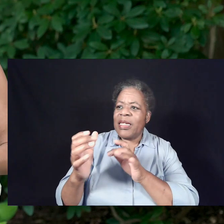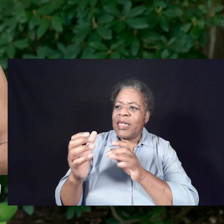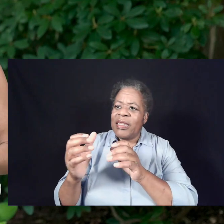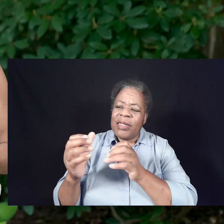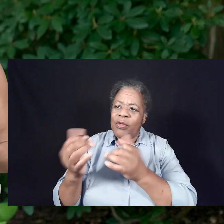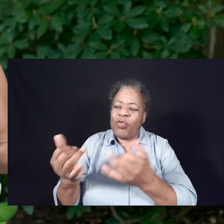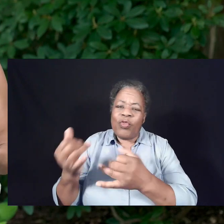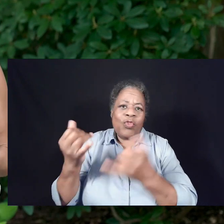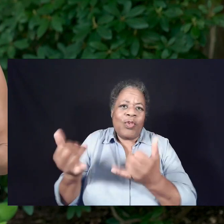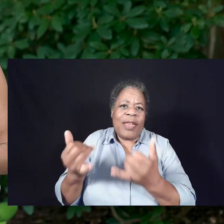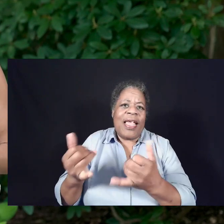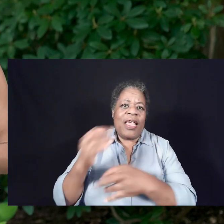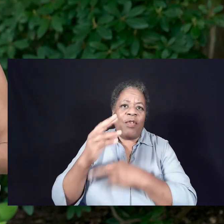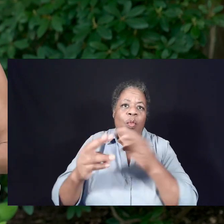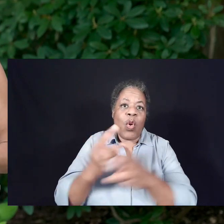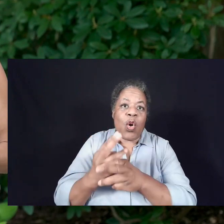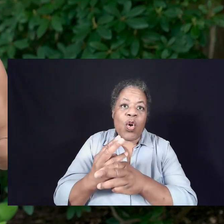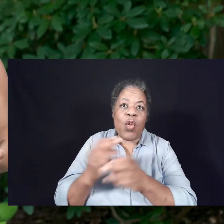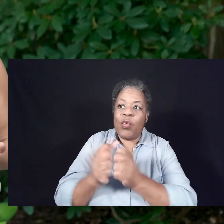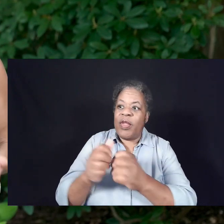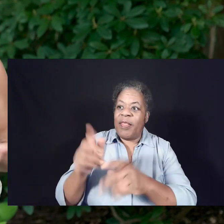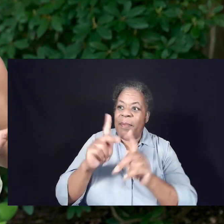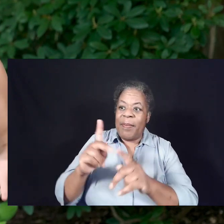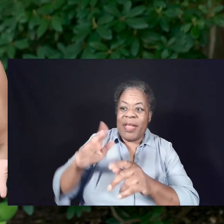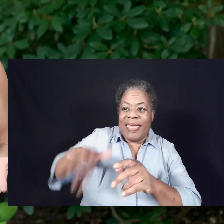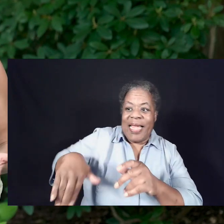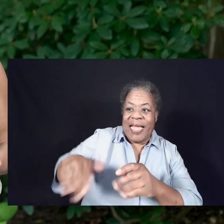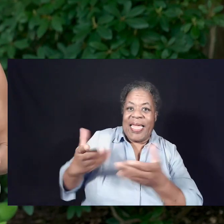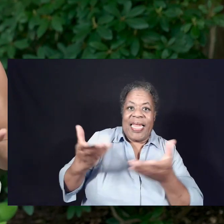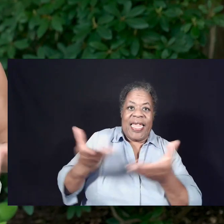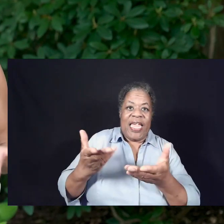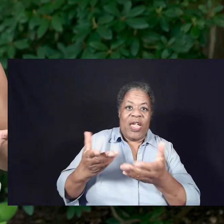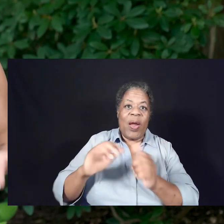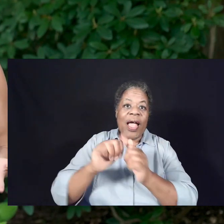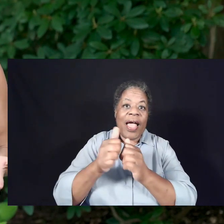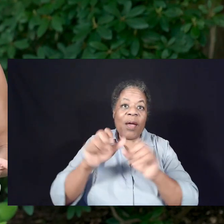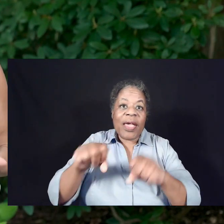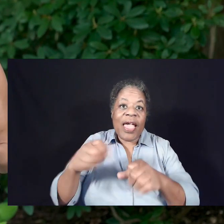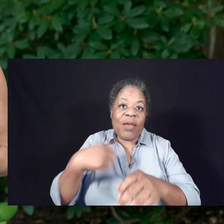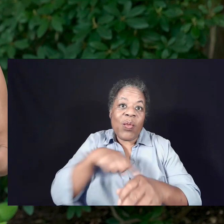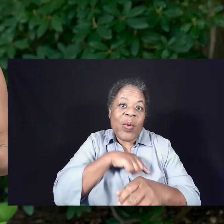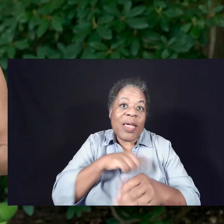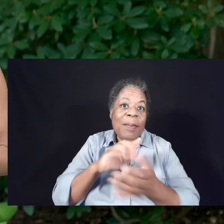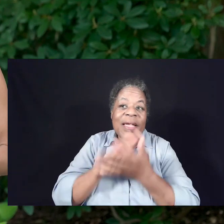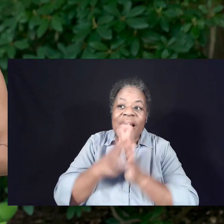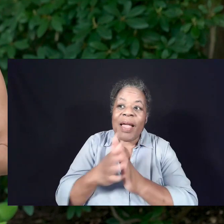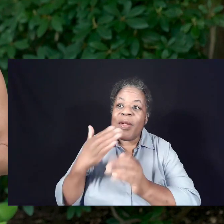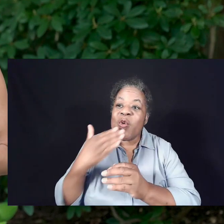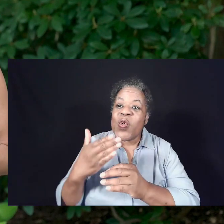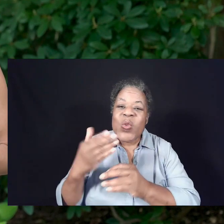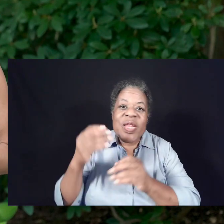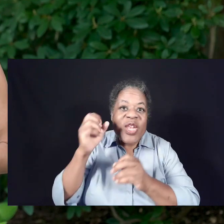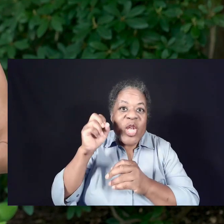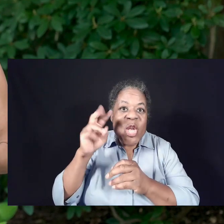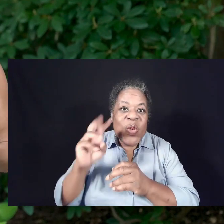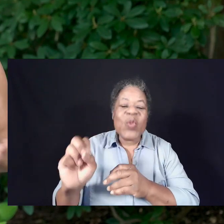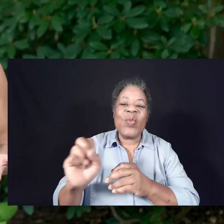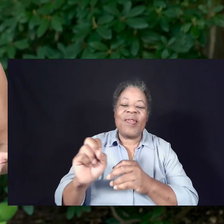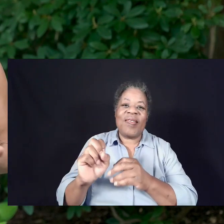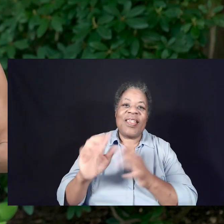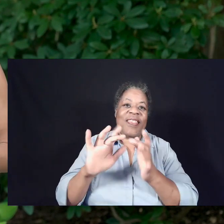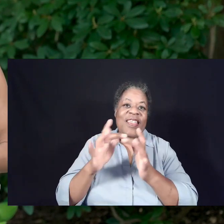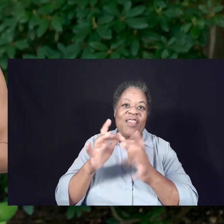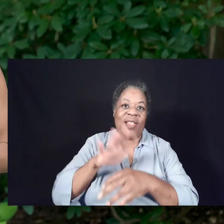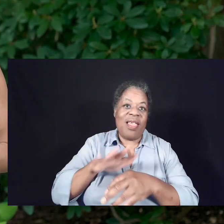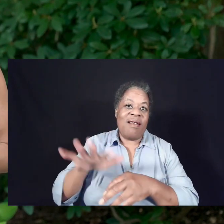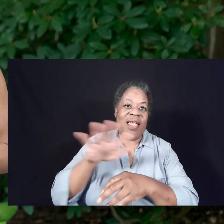with people who aren't yet here? How can we be gospel or good news in the digital landscape? I'm excited